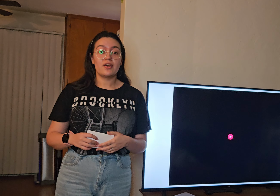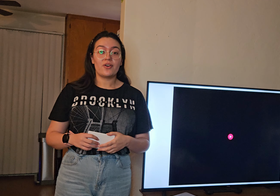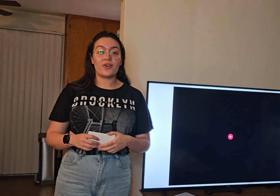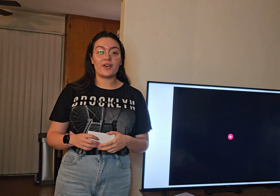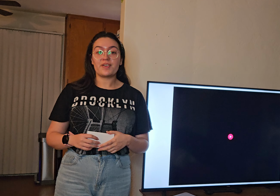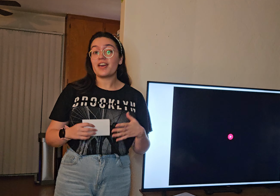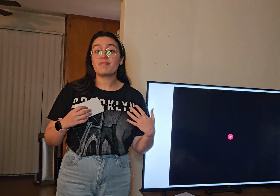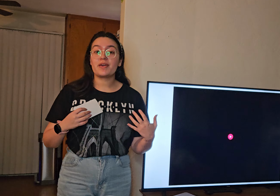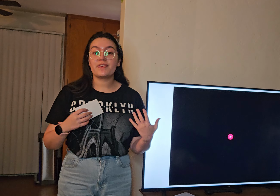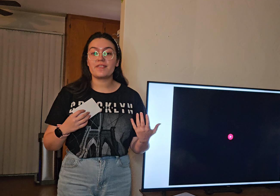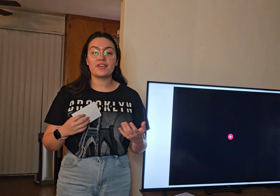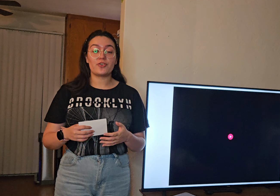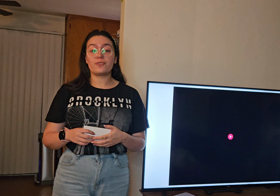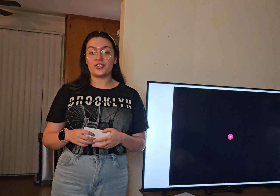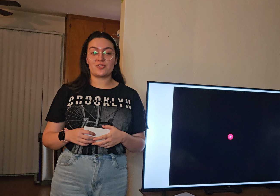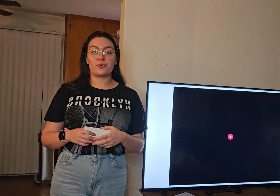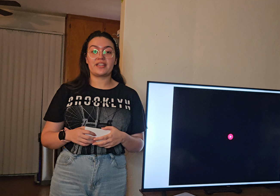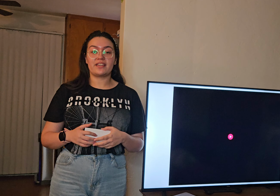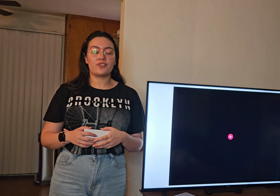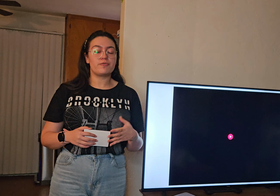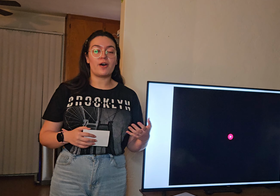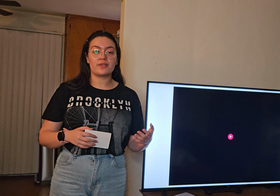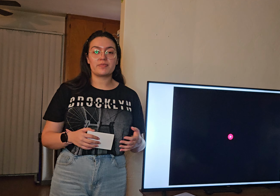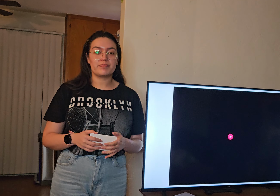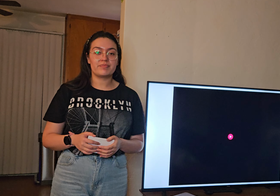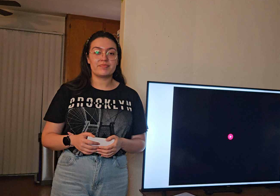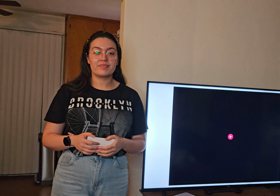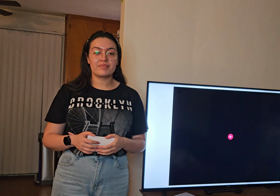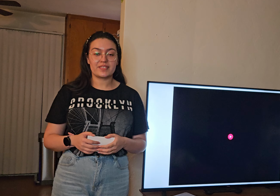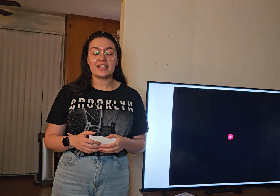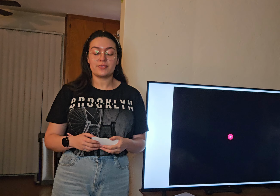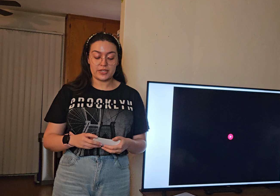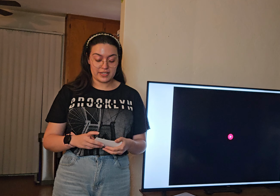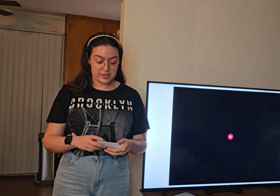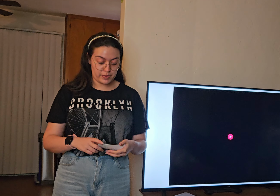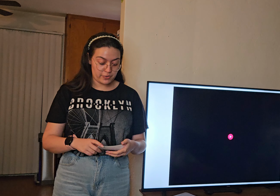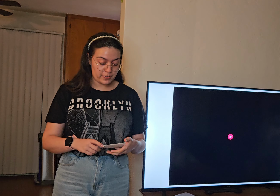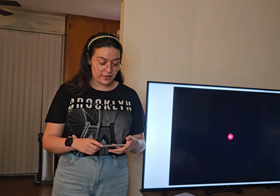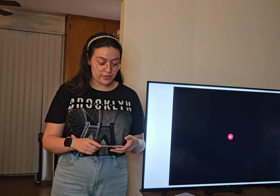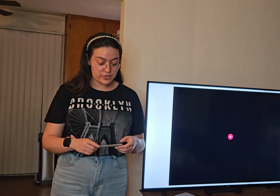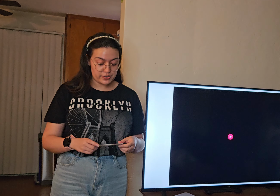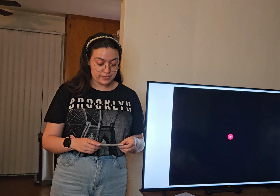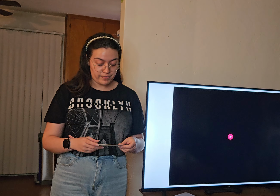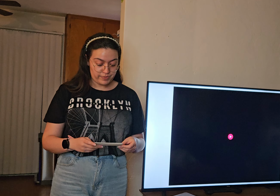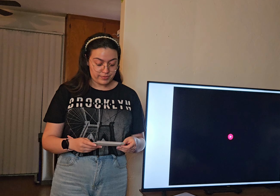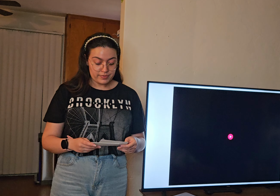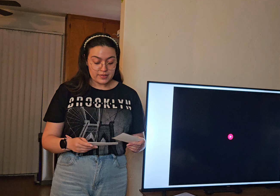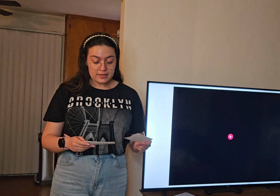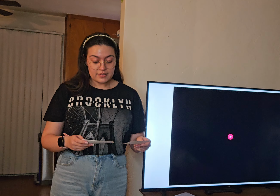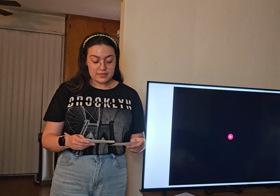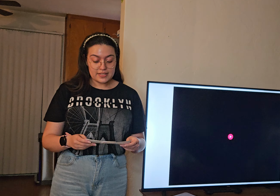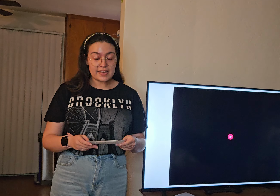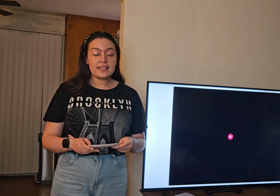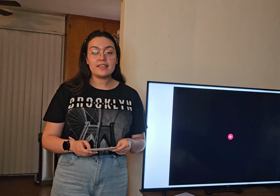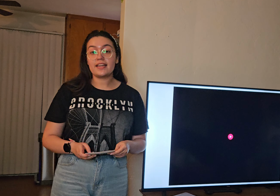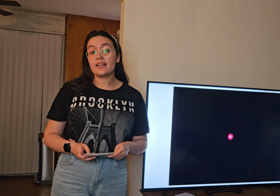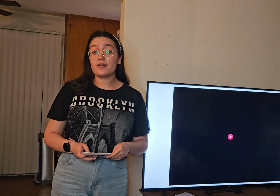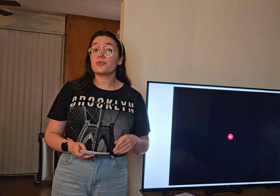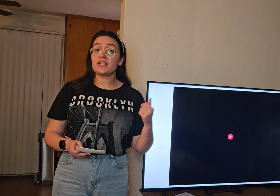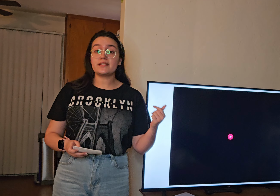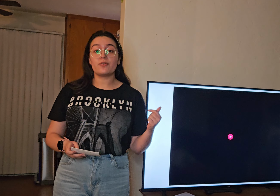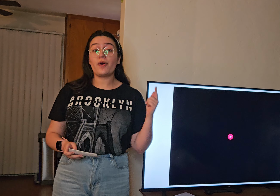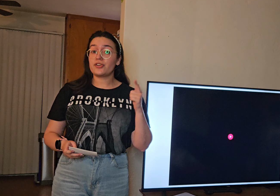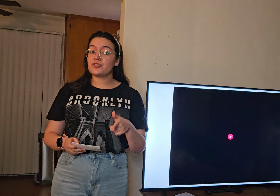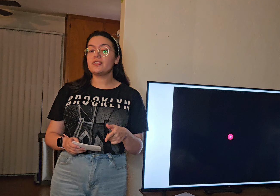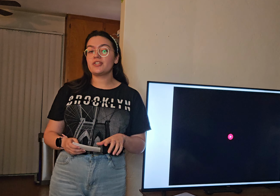pronunciation or maybe even your voice squeaking, your volume. It really is a beautiful language. The second thing